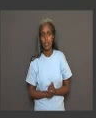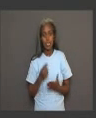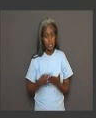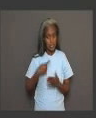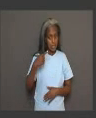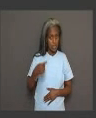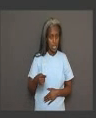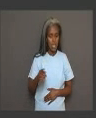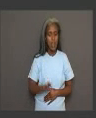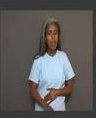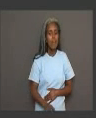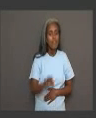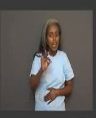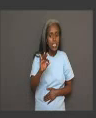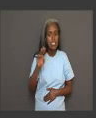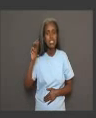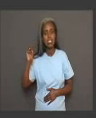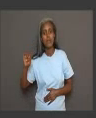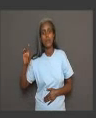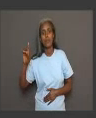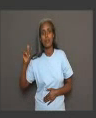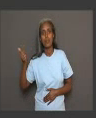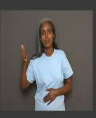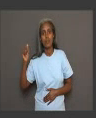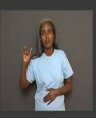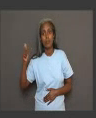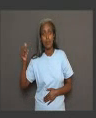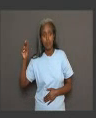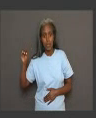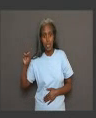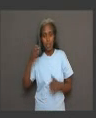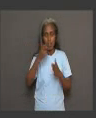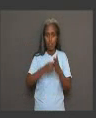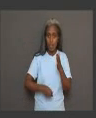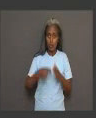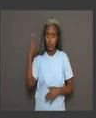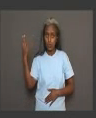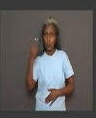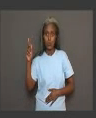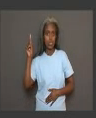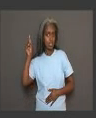Then, find the median value using this formula.